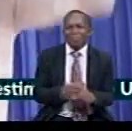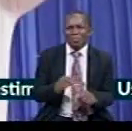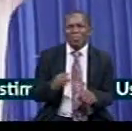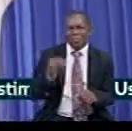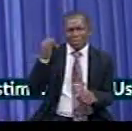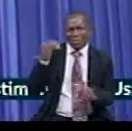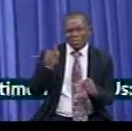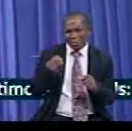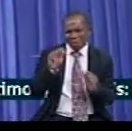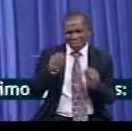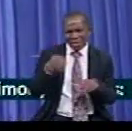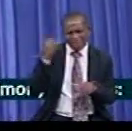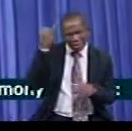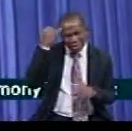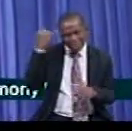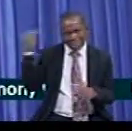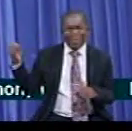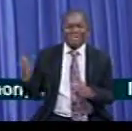Football prayer.